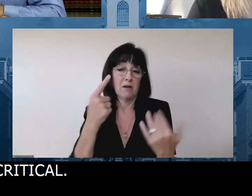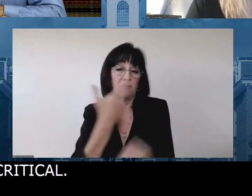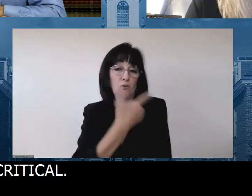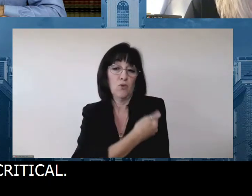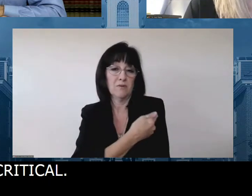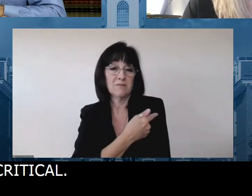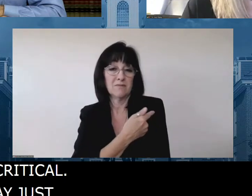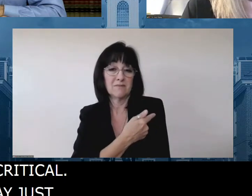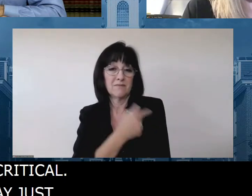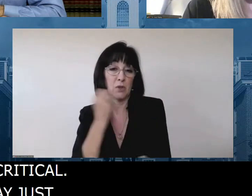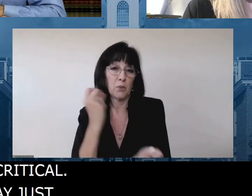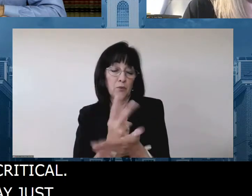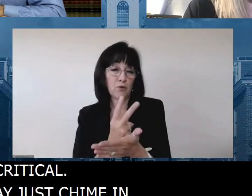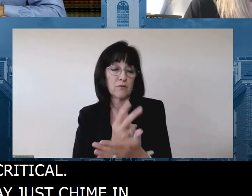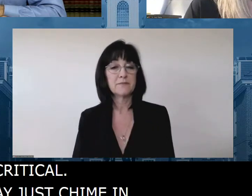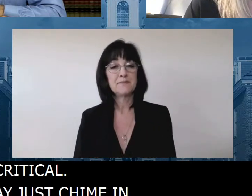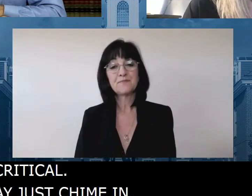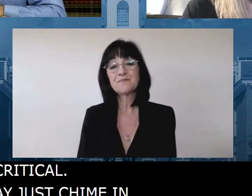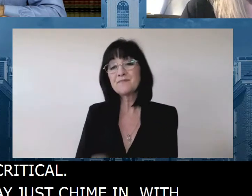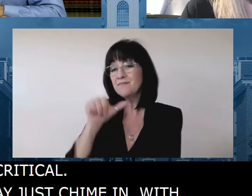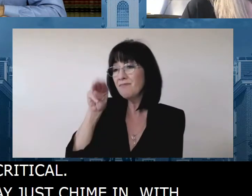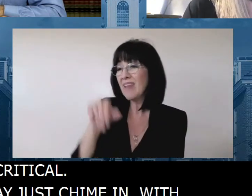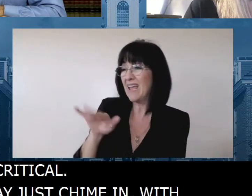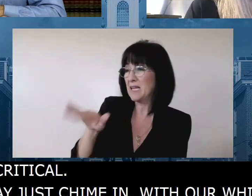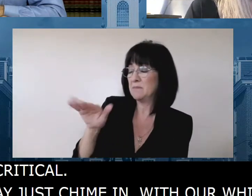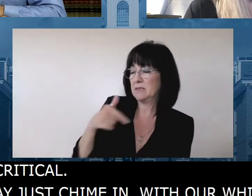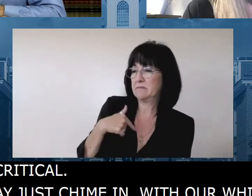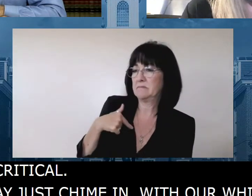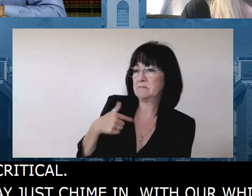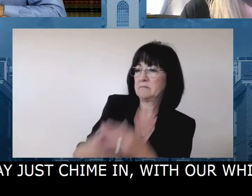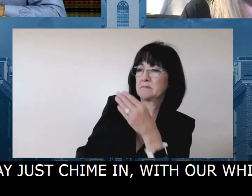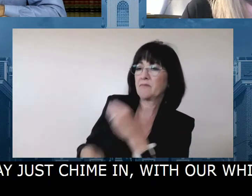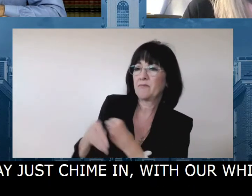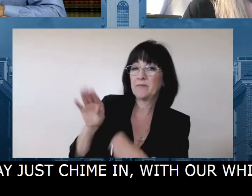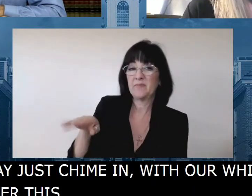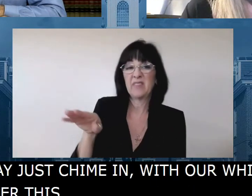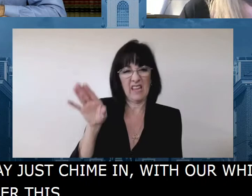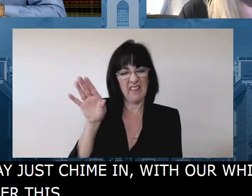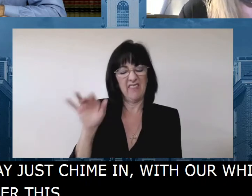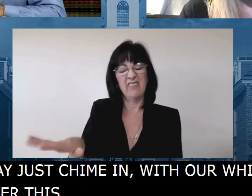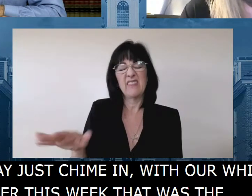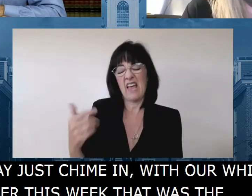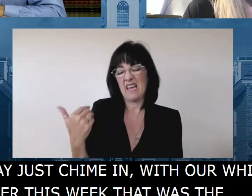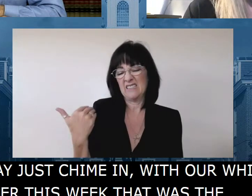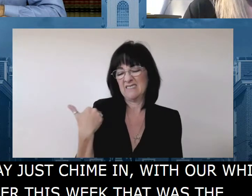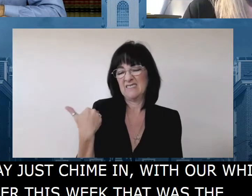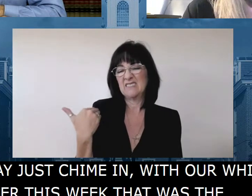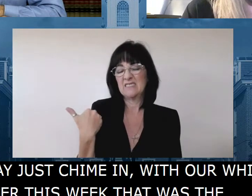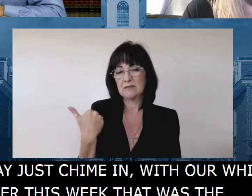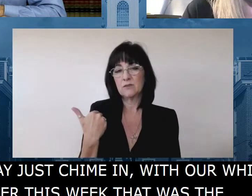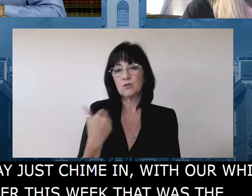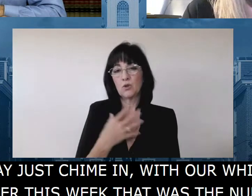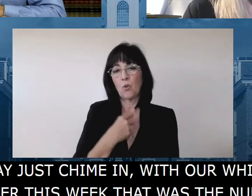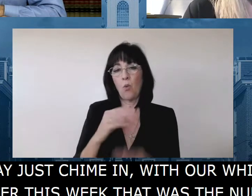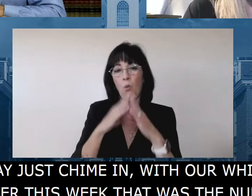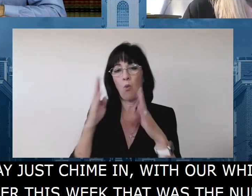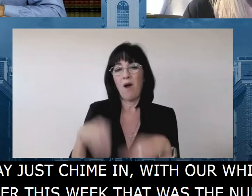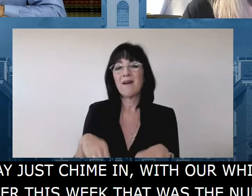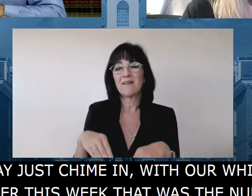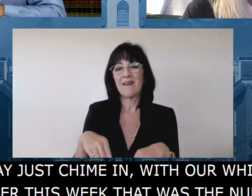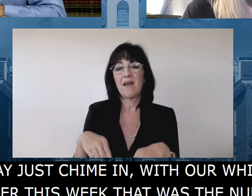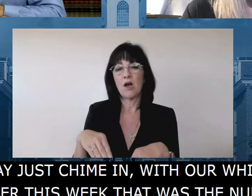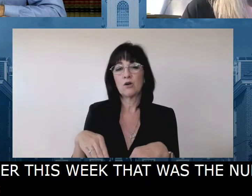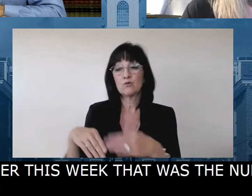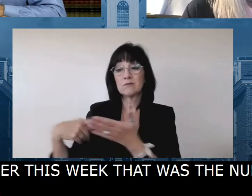White House task force call earlier this week, that was the number one question among governors to the